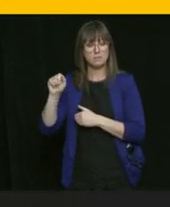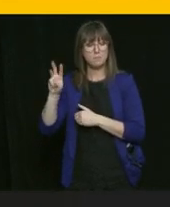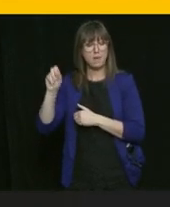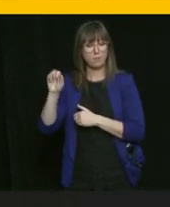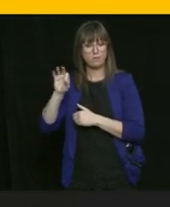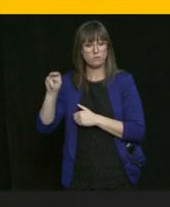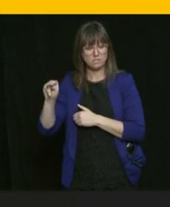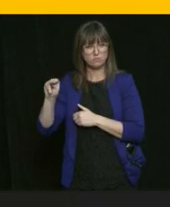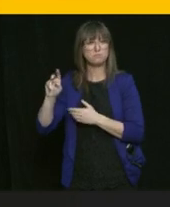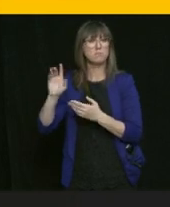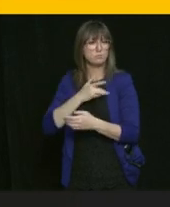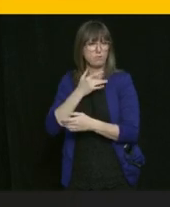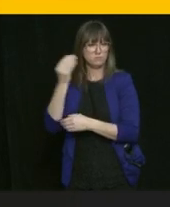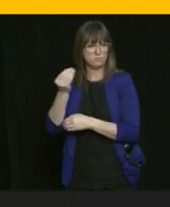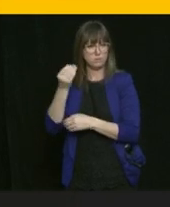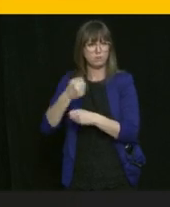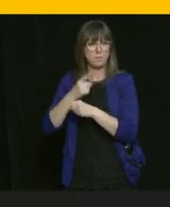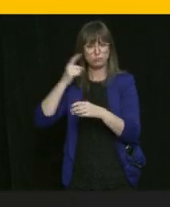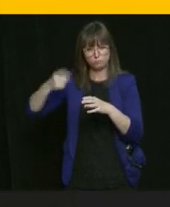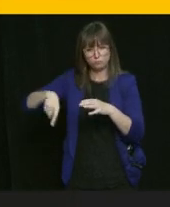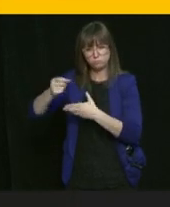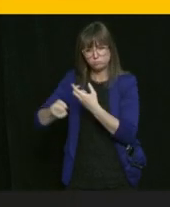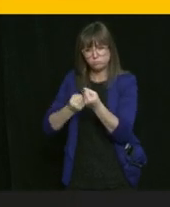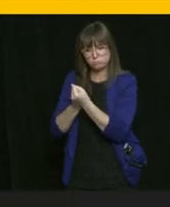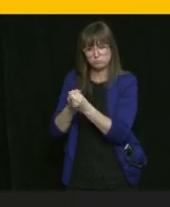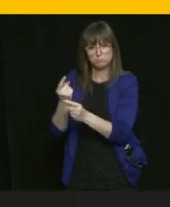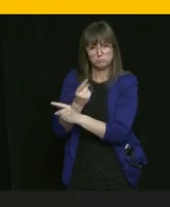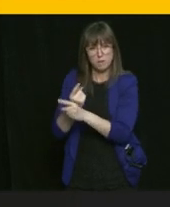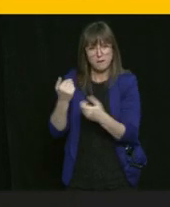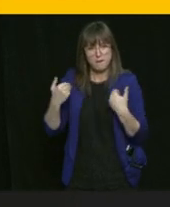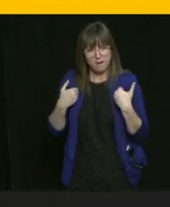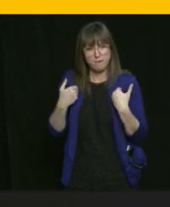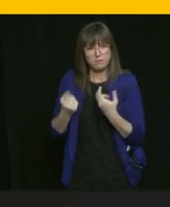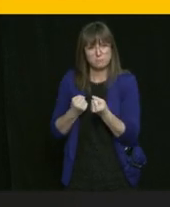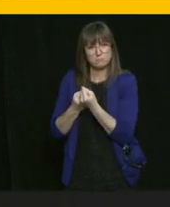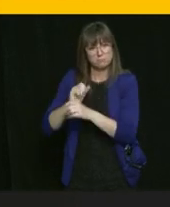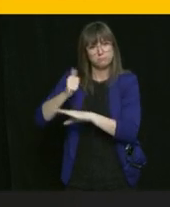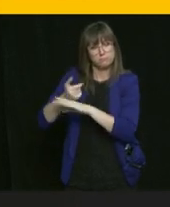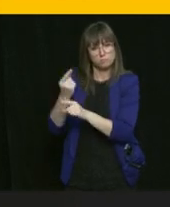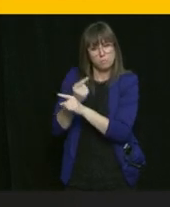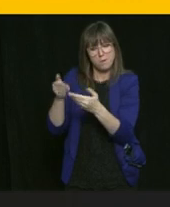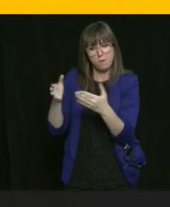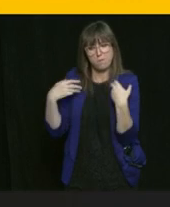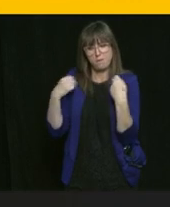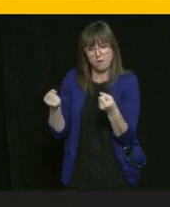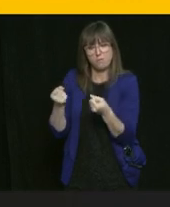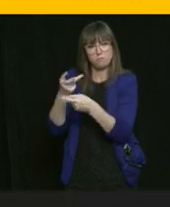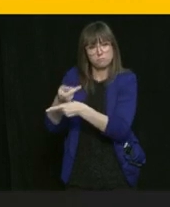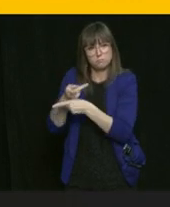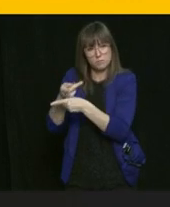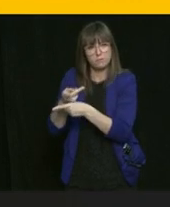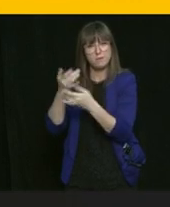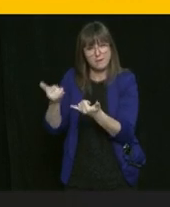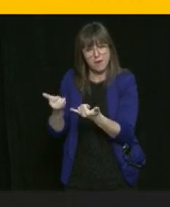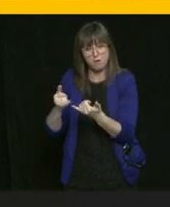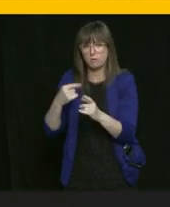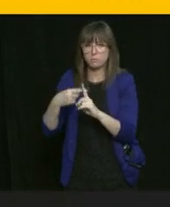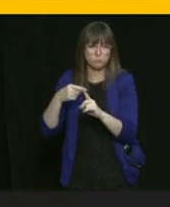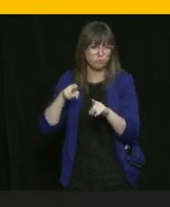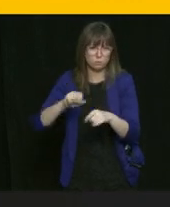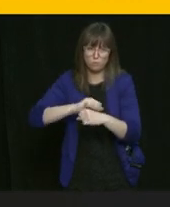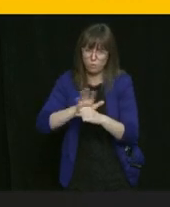have the supports they need and that appropriate public health precautions are taken during this time at all times. We are